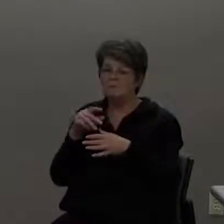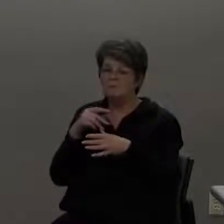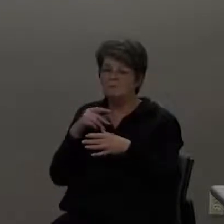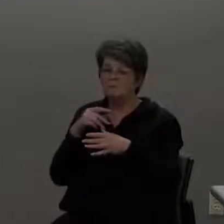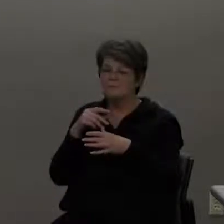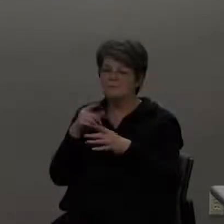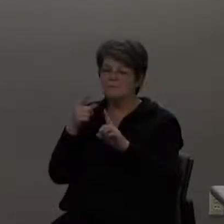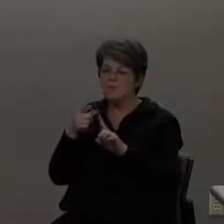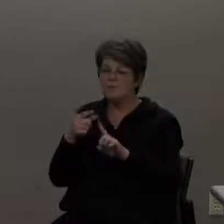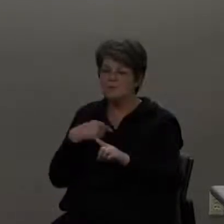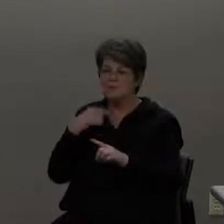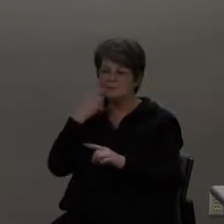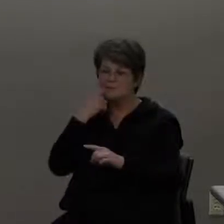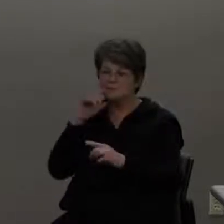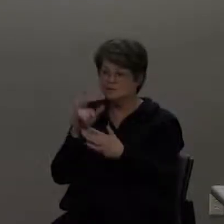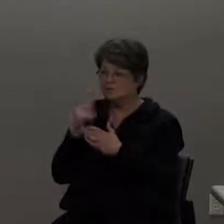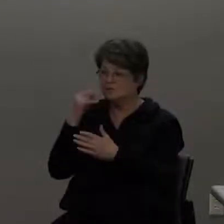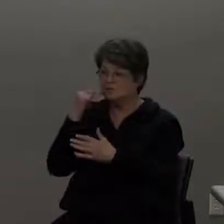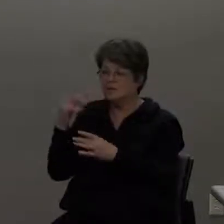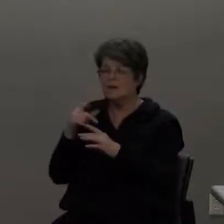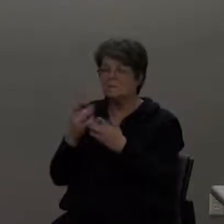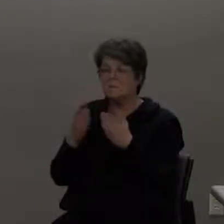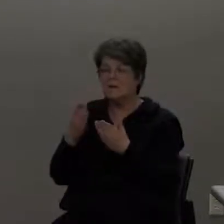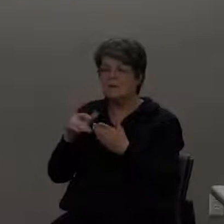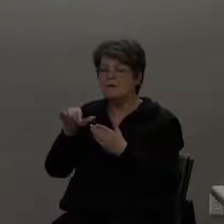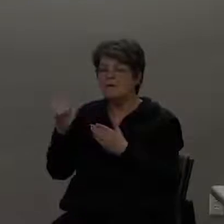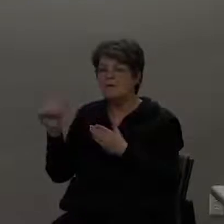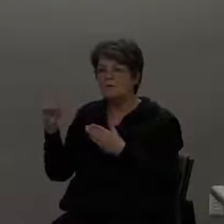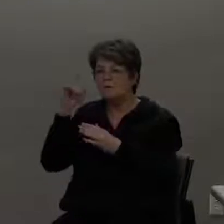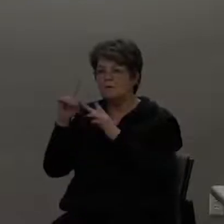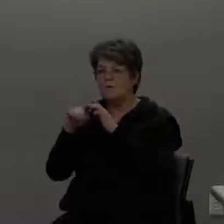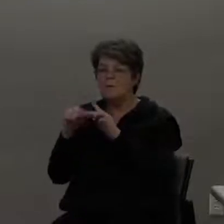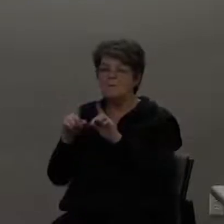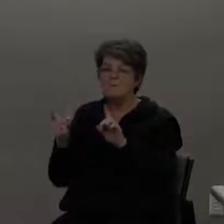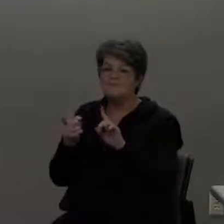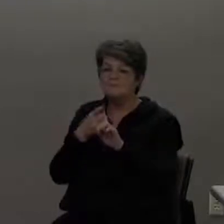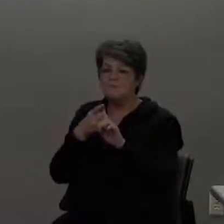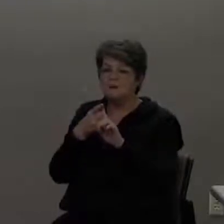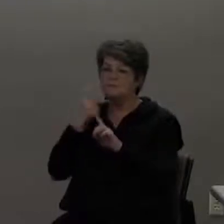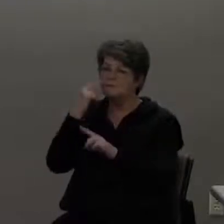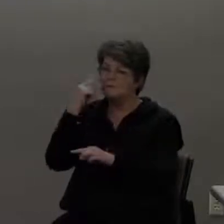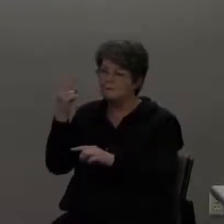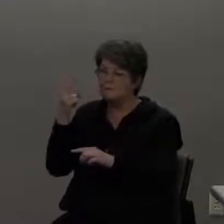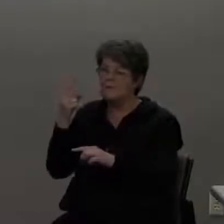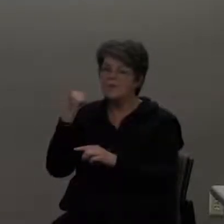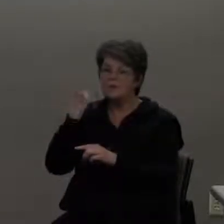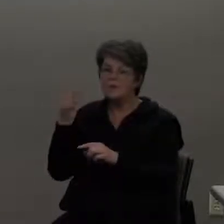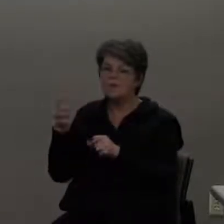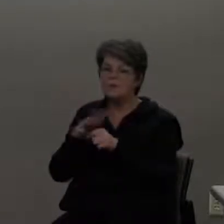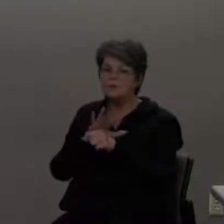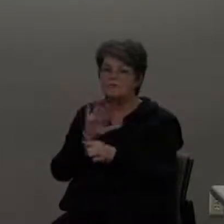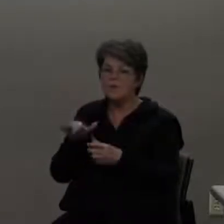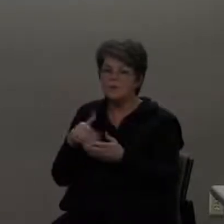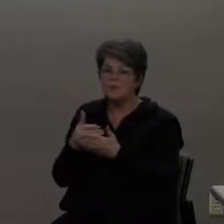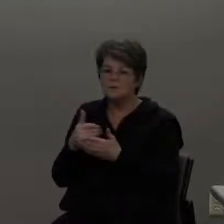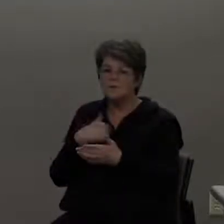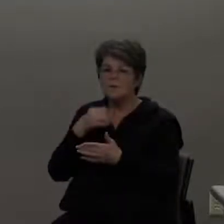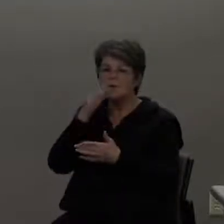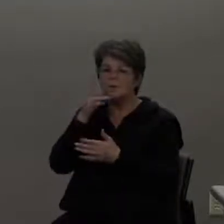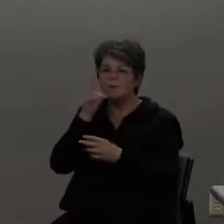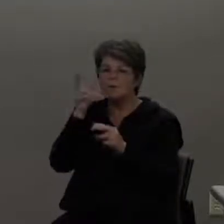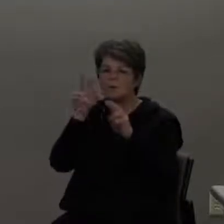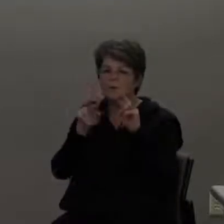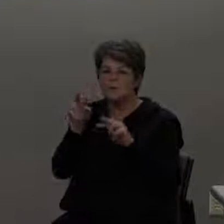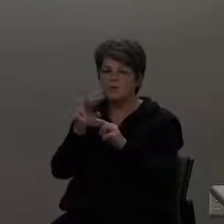so. Sure. Other may come to mind, but first glance, I think you covered pretty well. And I will be very clear, we will revisit these